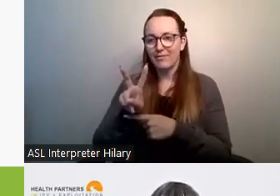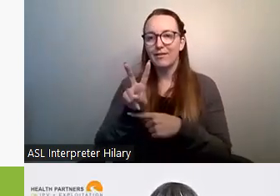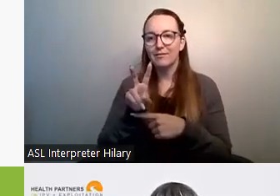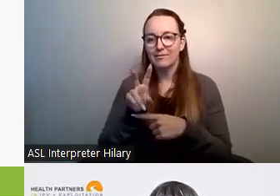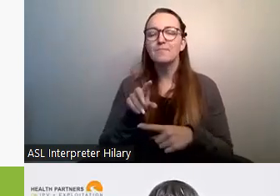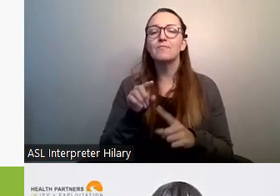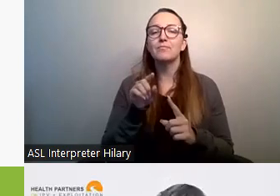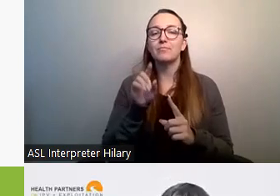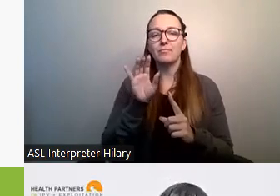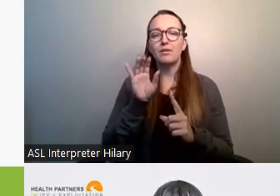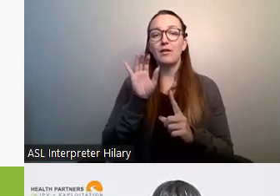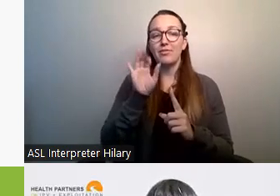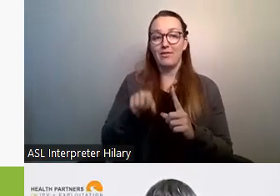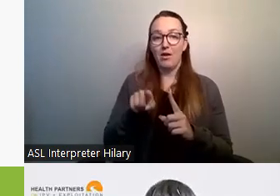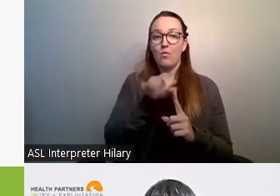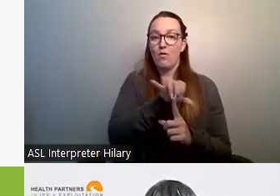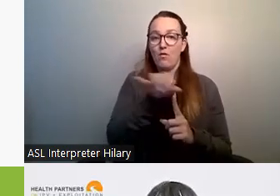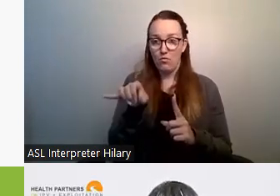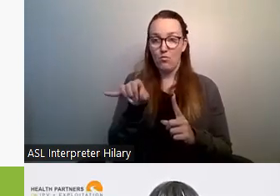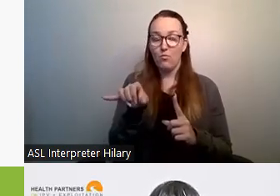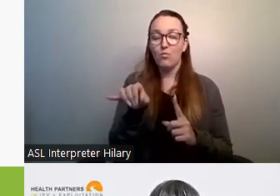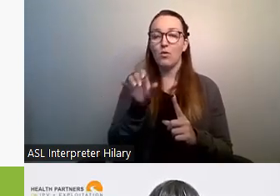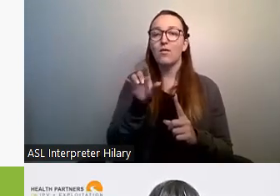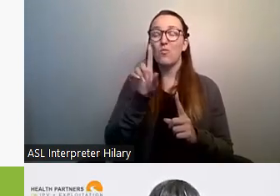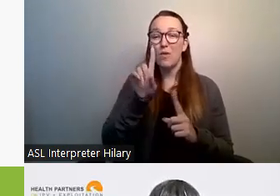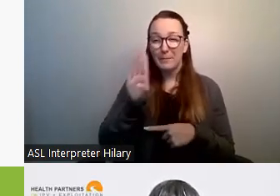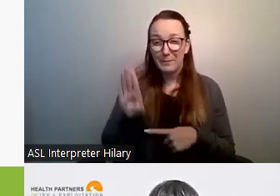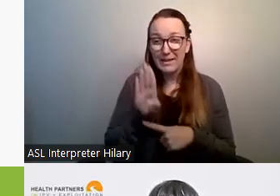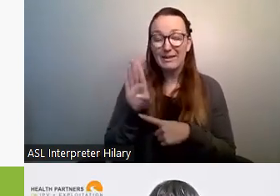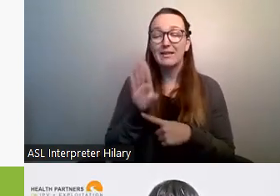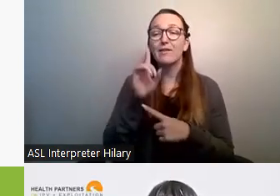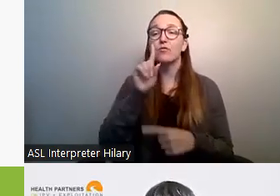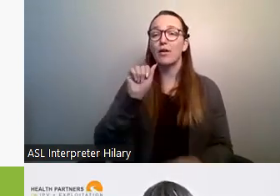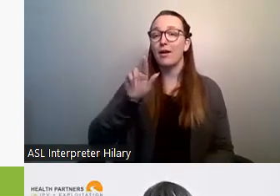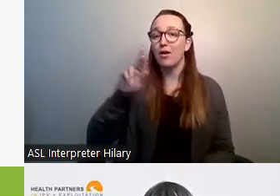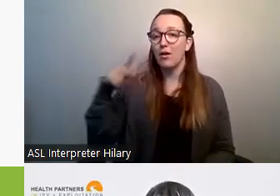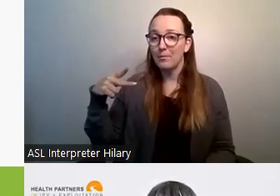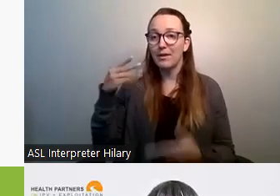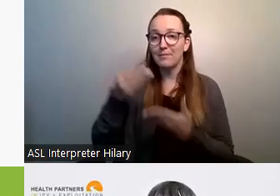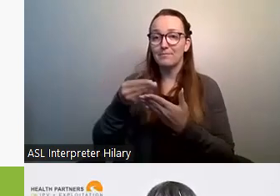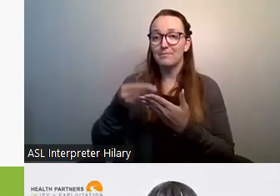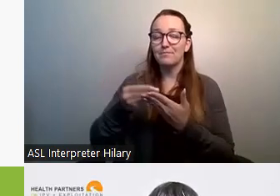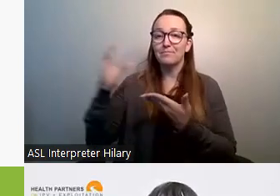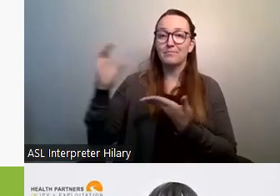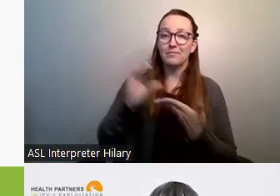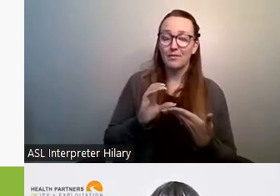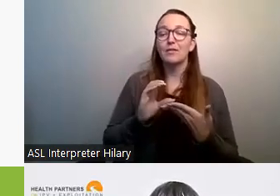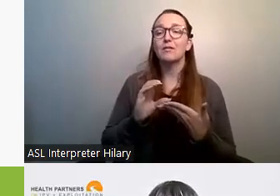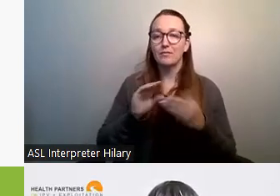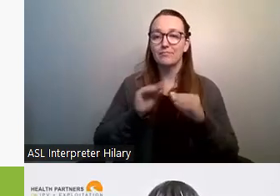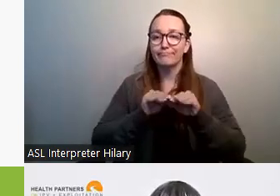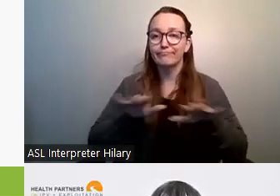funding. Similarly, $1 billion in ARP funding reached nearly 1,400 HRSA health